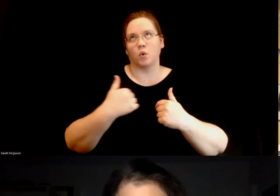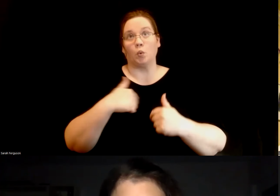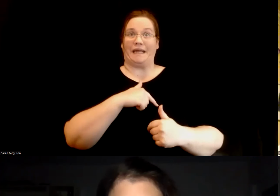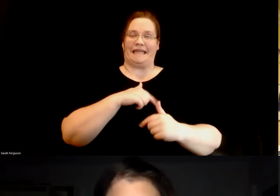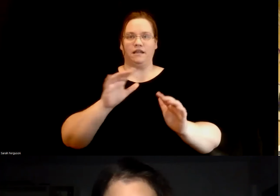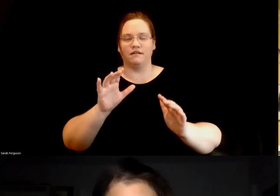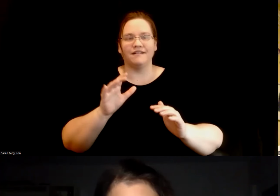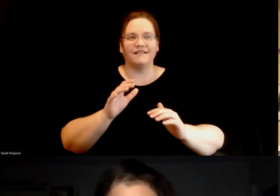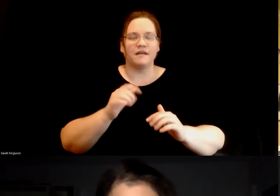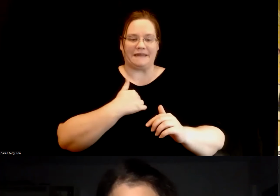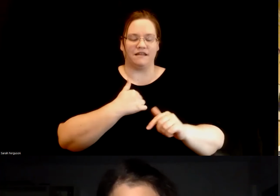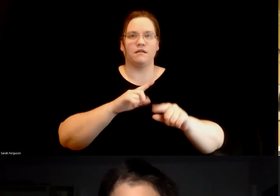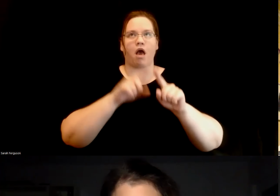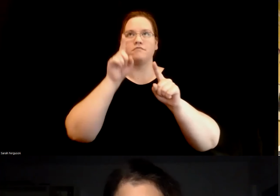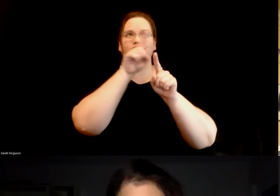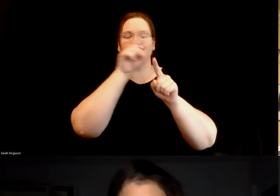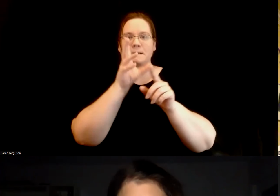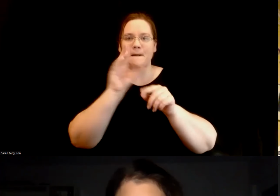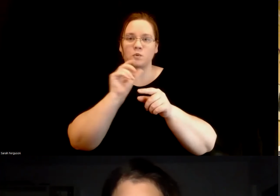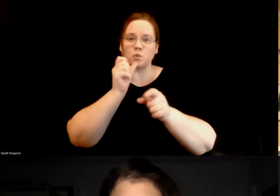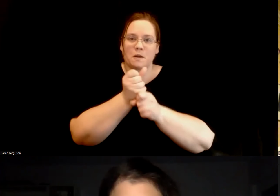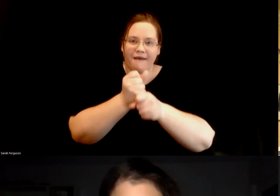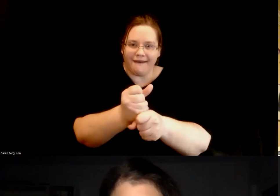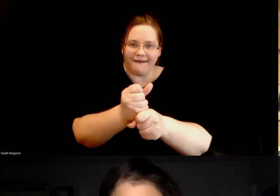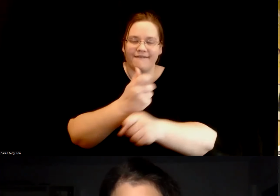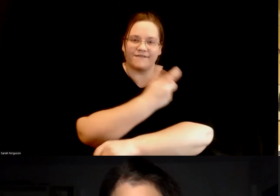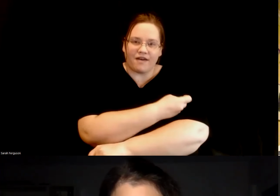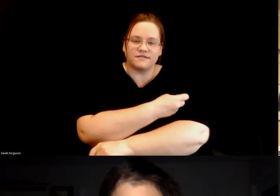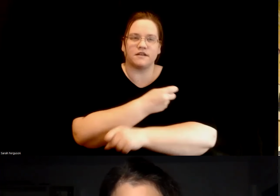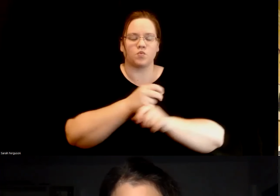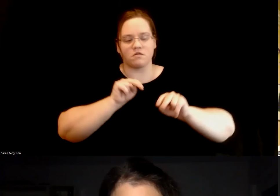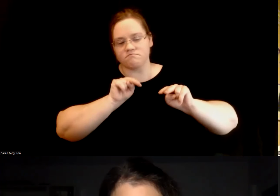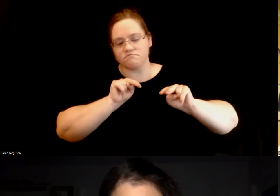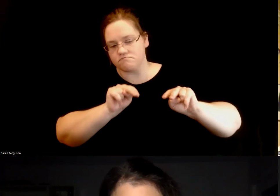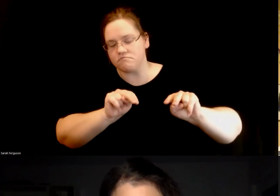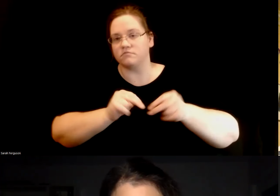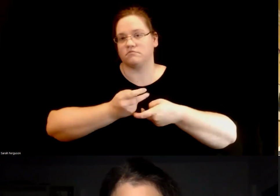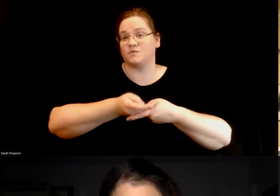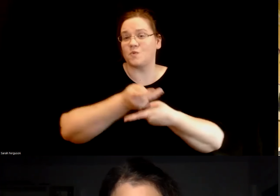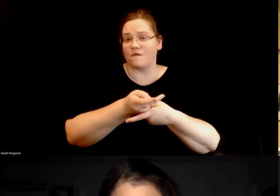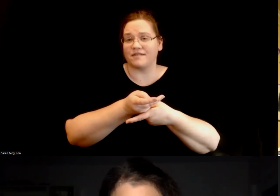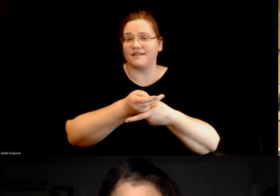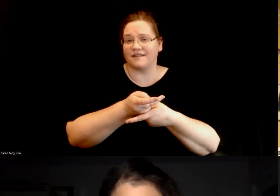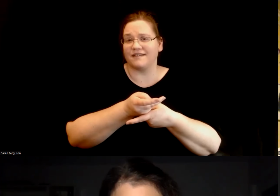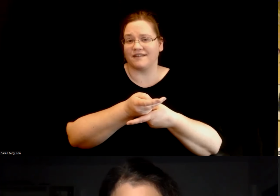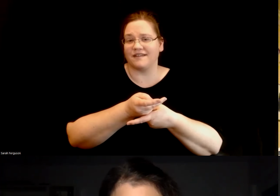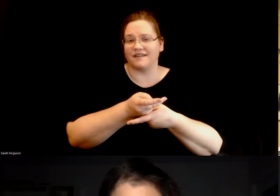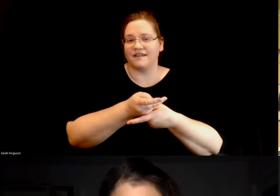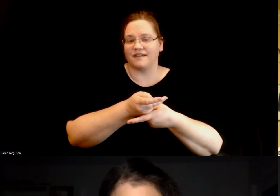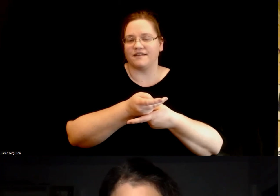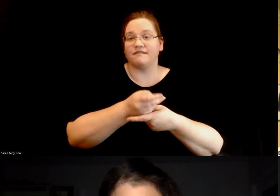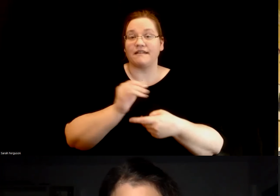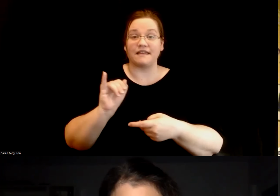but obviously the vaccine manufacturers will continue to monitor this really closely. And that, if there